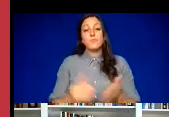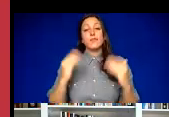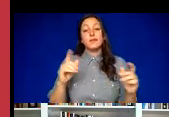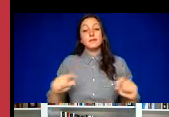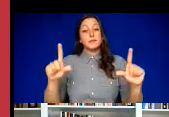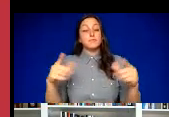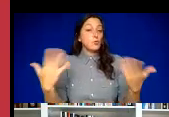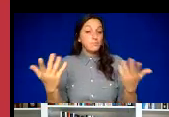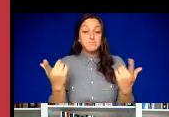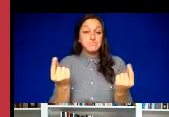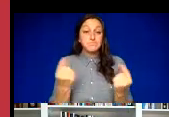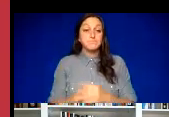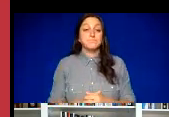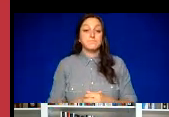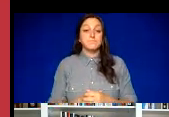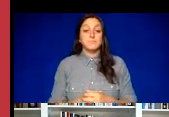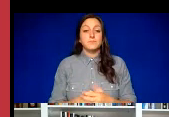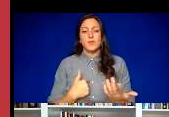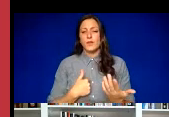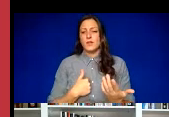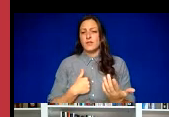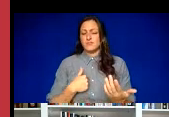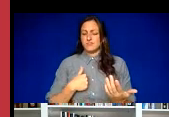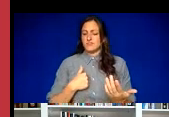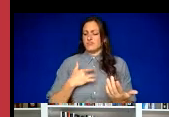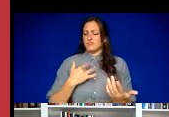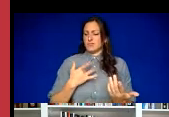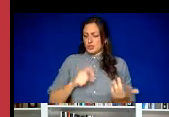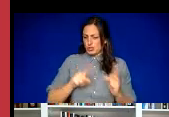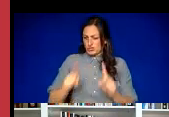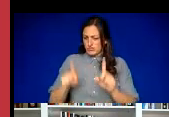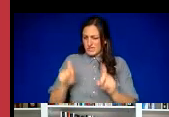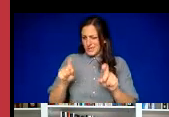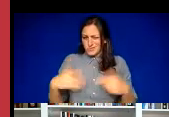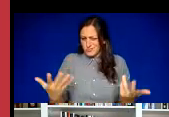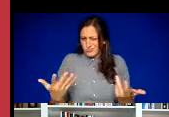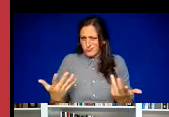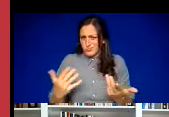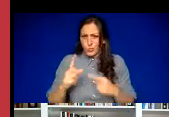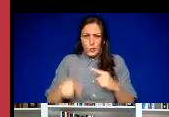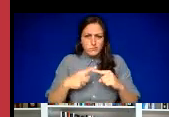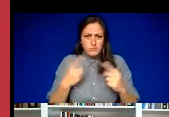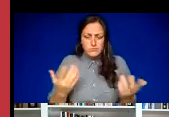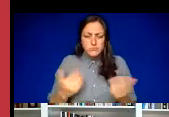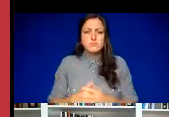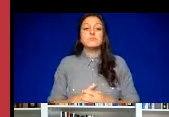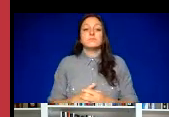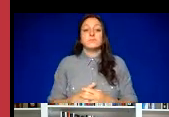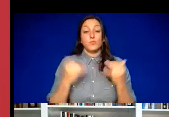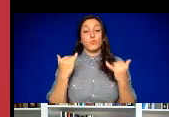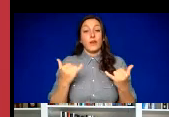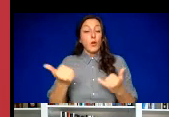So, you know, when should someone get tested? And at this point, anybody who